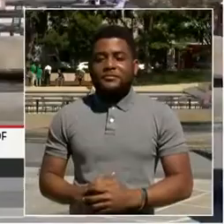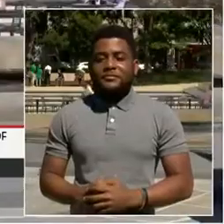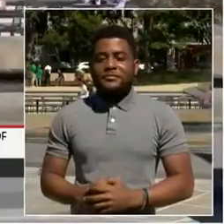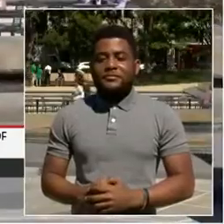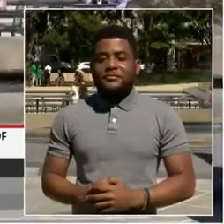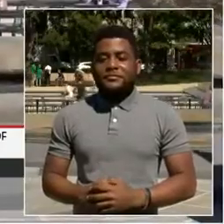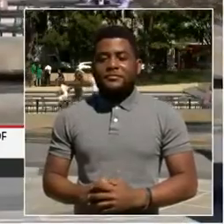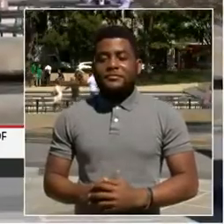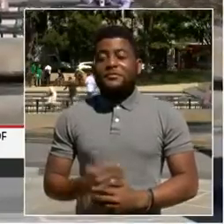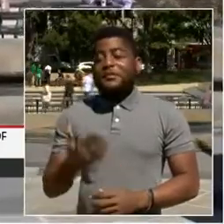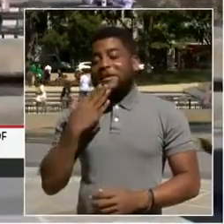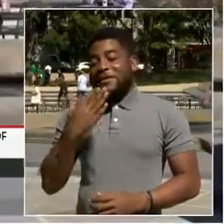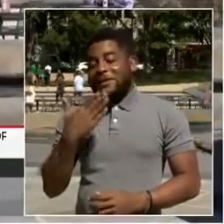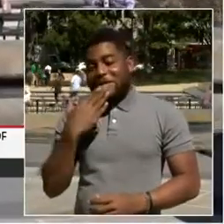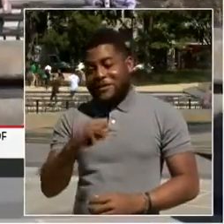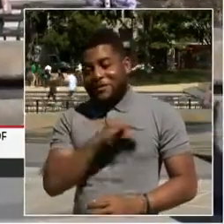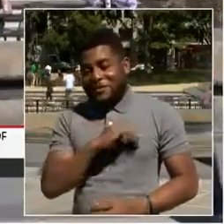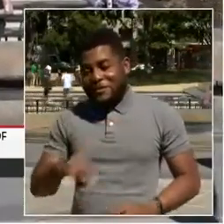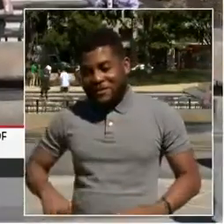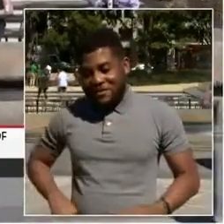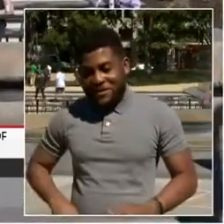Thank you, Mayor Bowser.